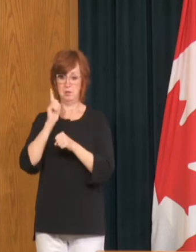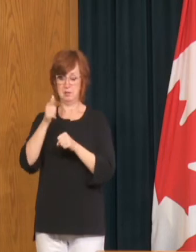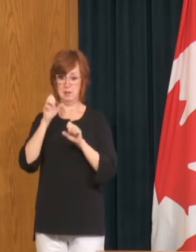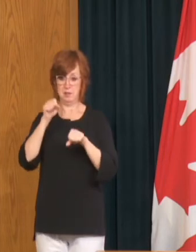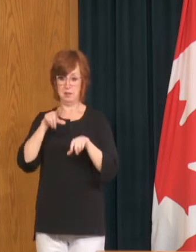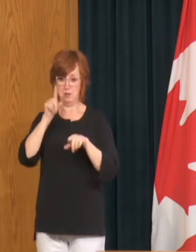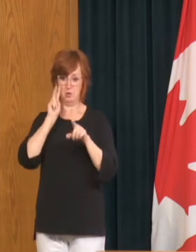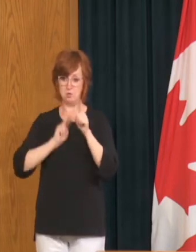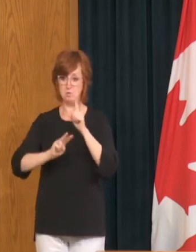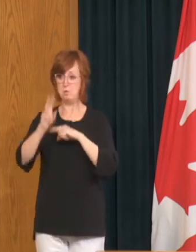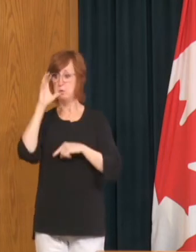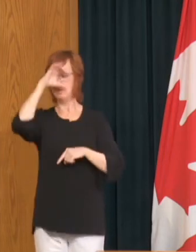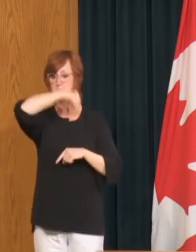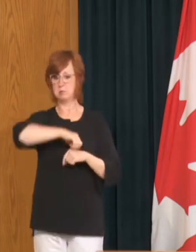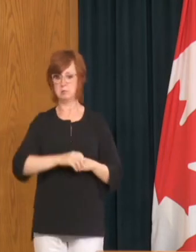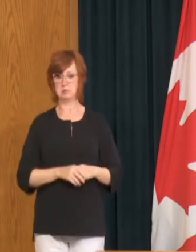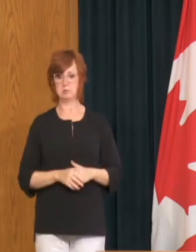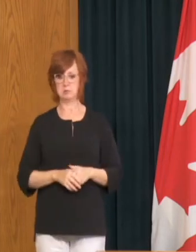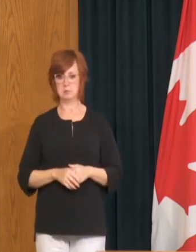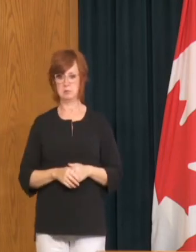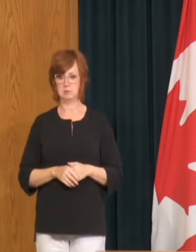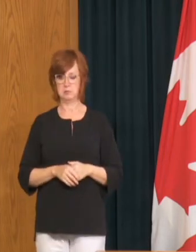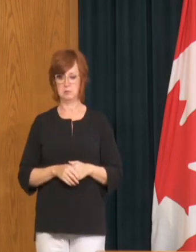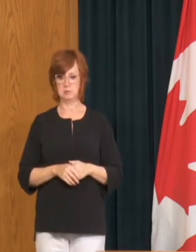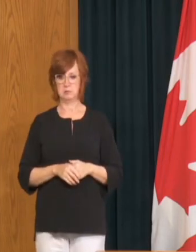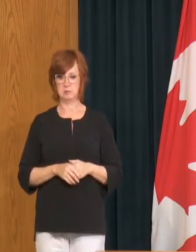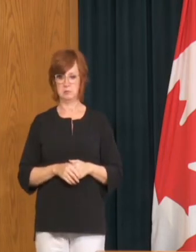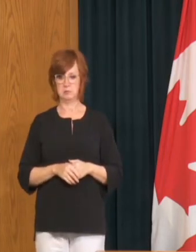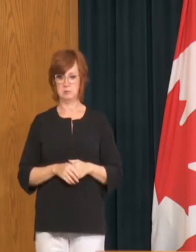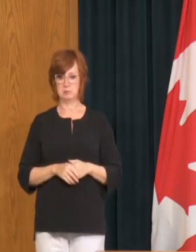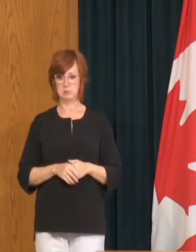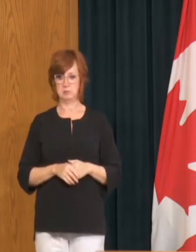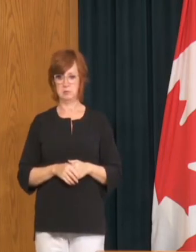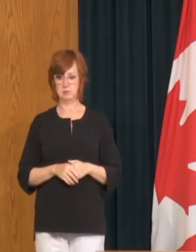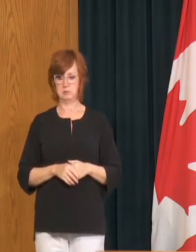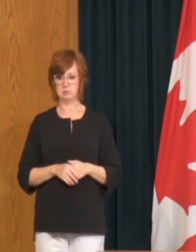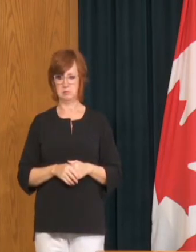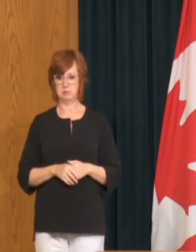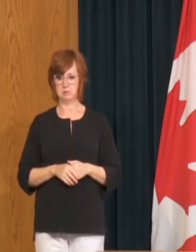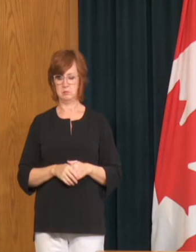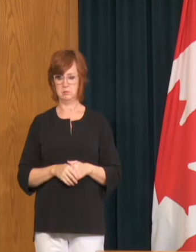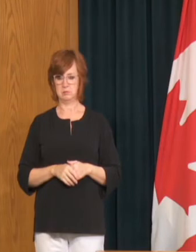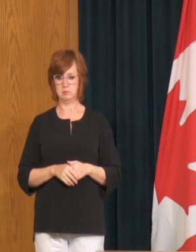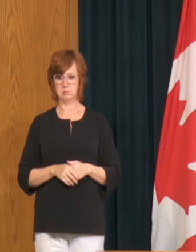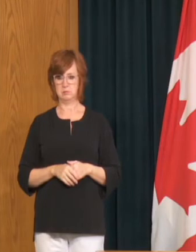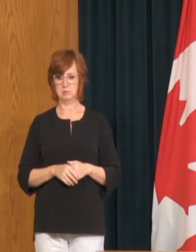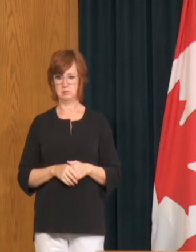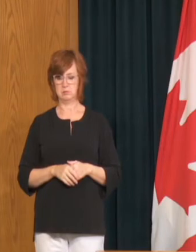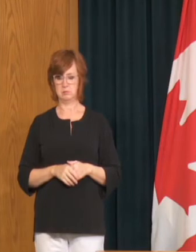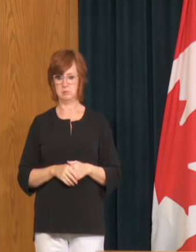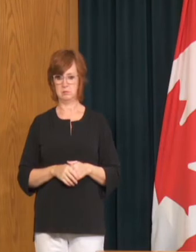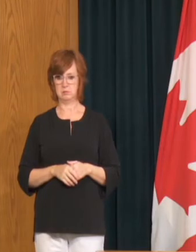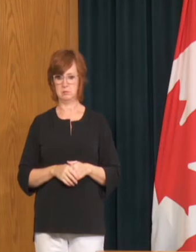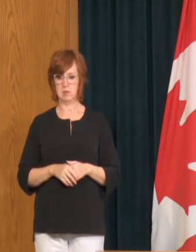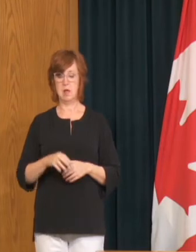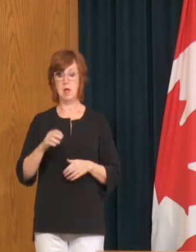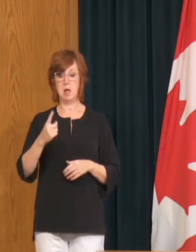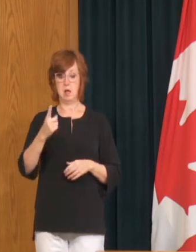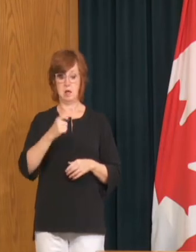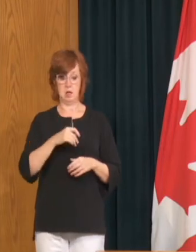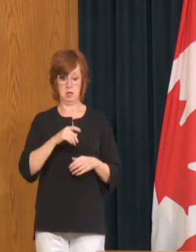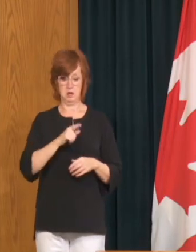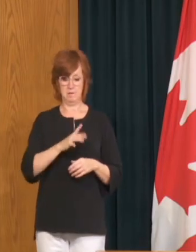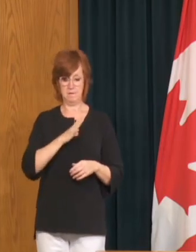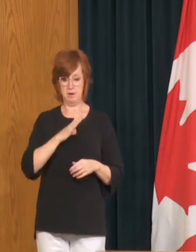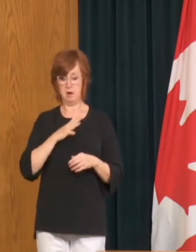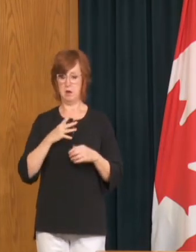how can you express confidence that the economy is going to recover? Right. But then say there's a lot of uncertainty, but then say the intent is to not raise taxes. What I'm asking is,